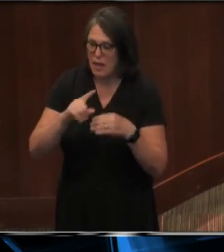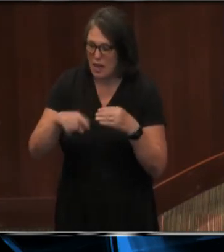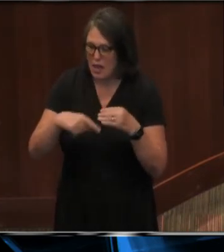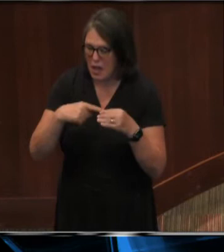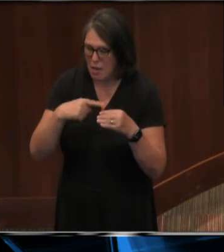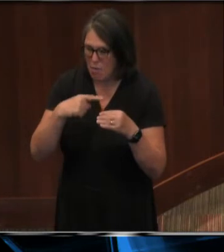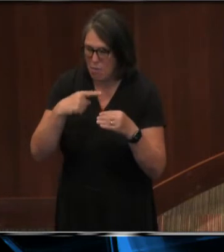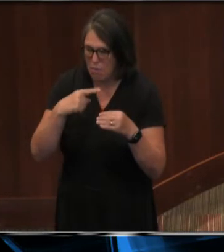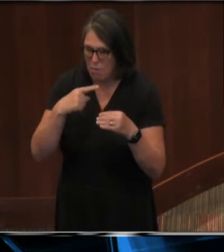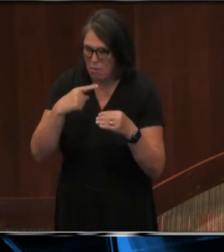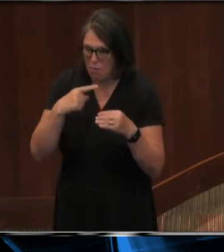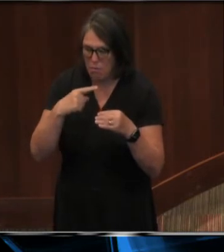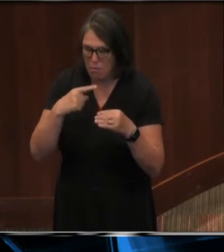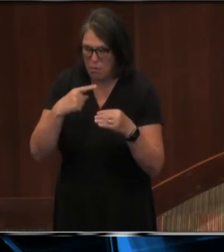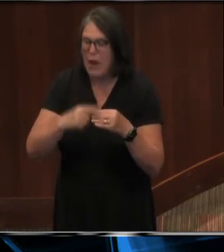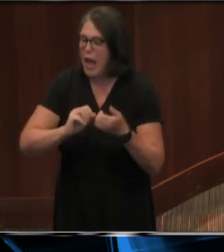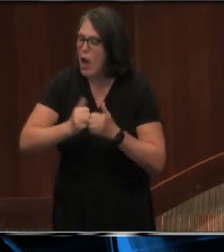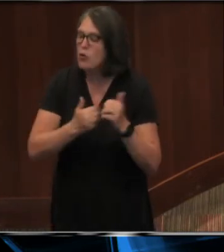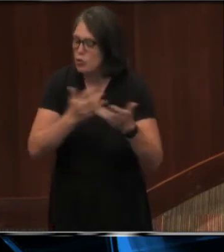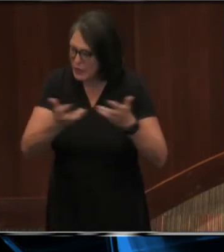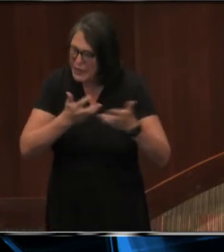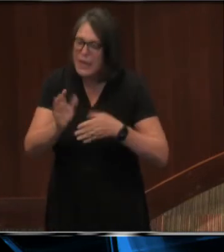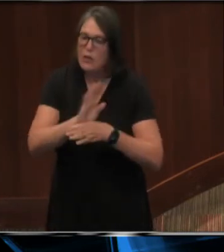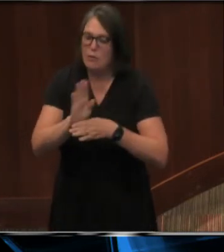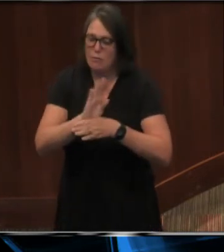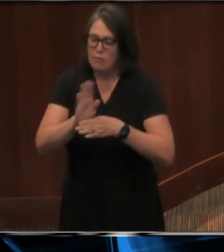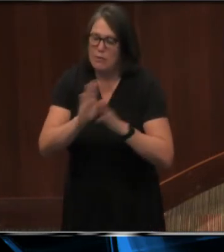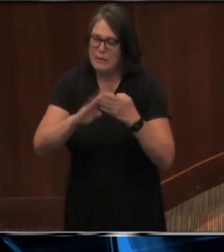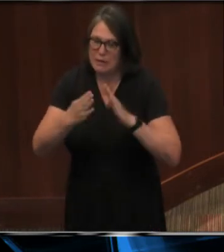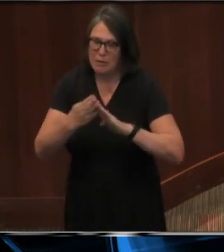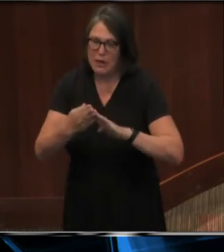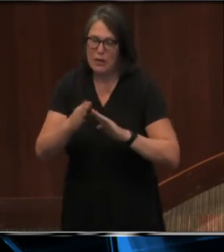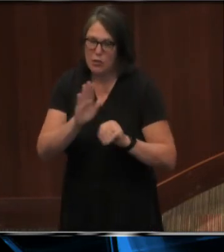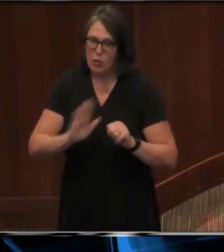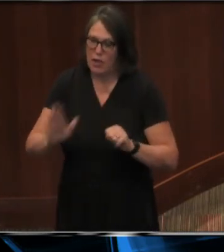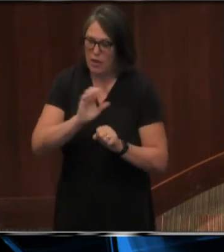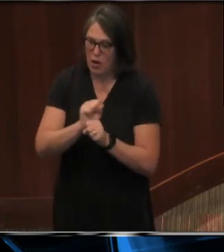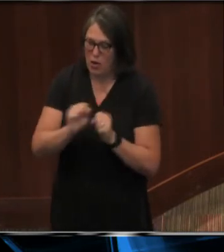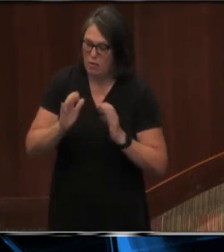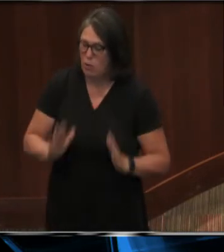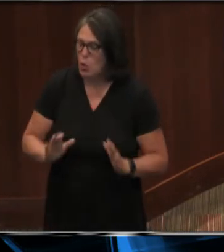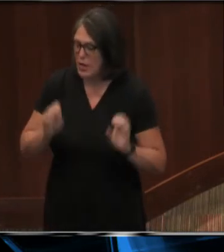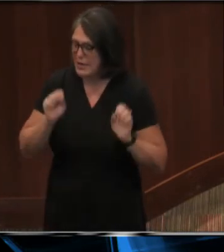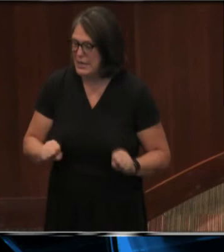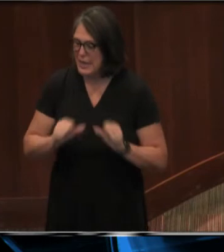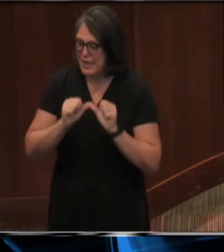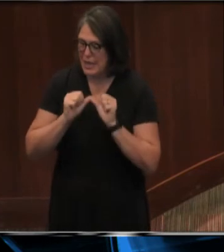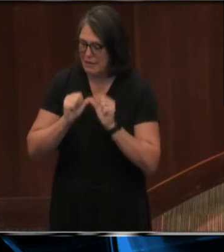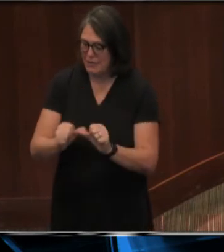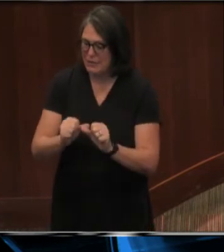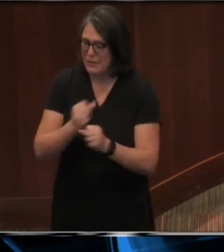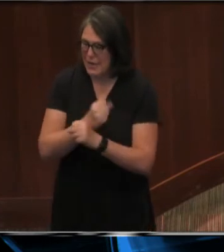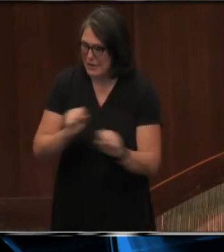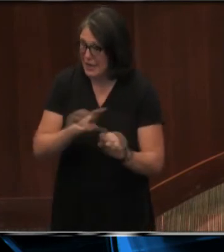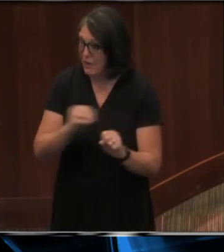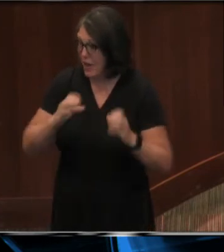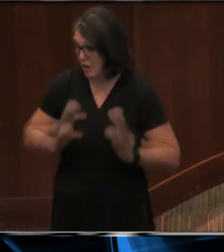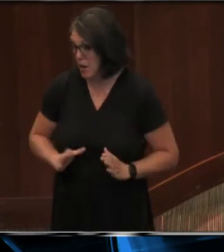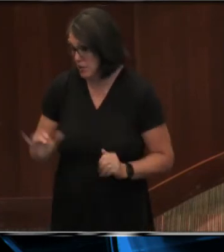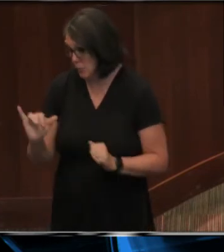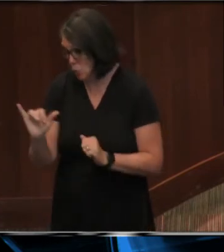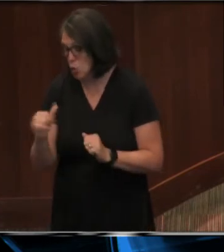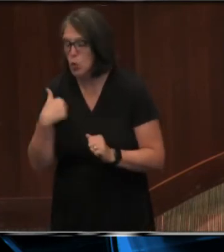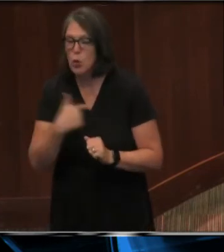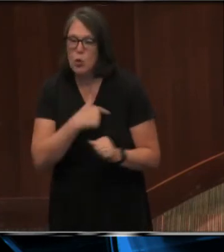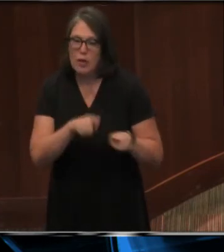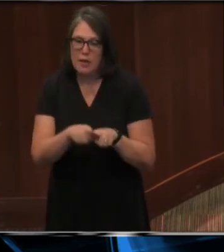and ways to engage the business community so that their employees can stay safe as well as their customers. We've